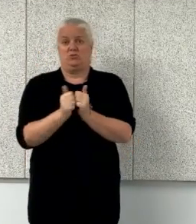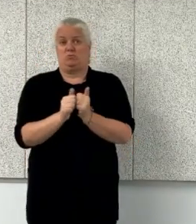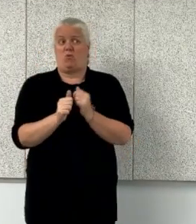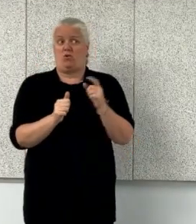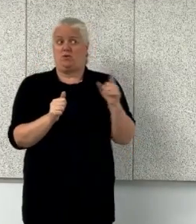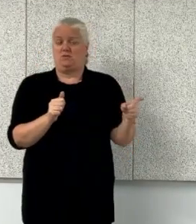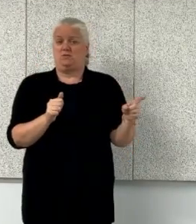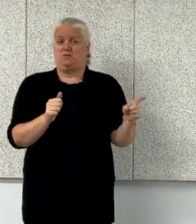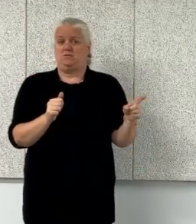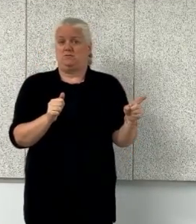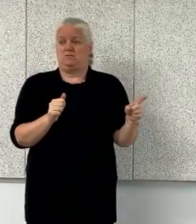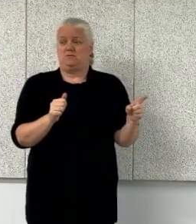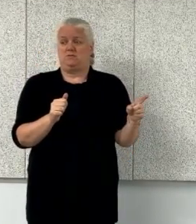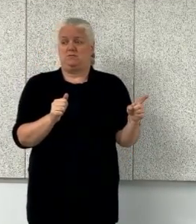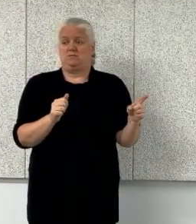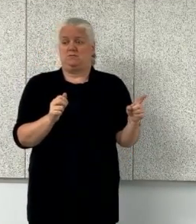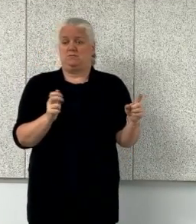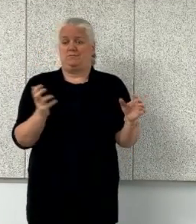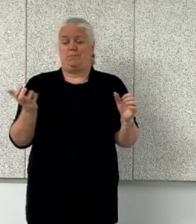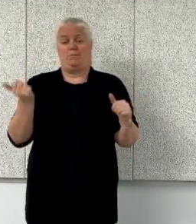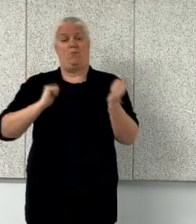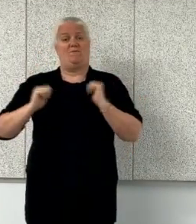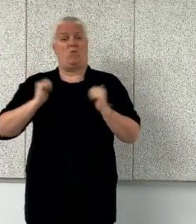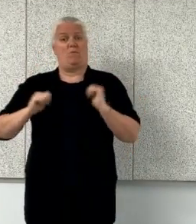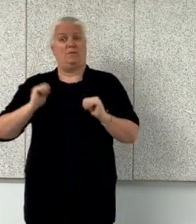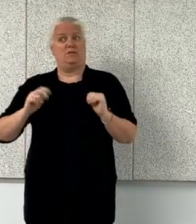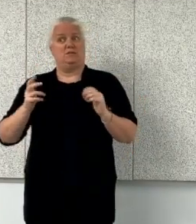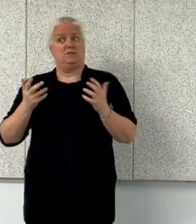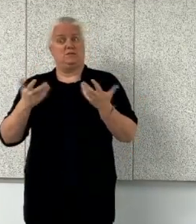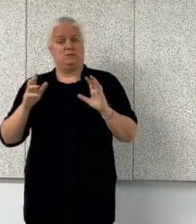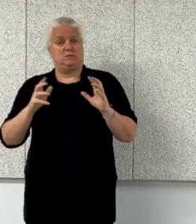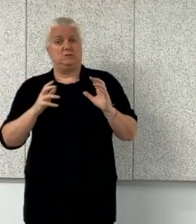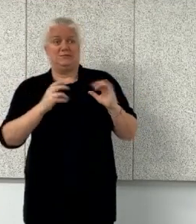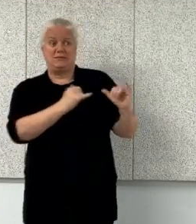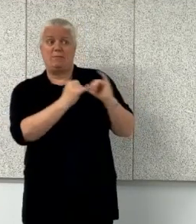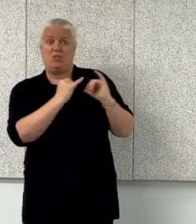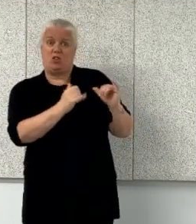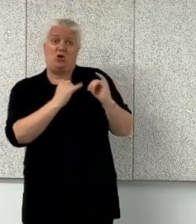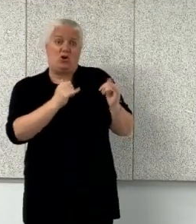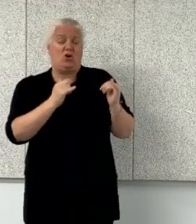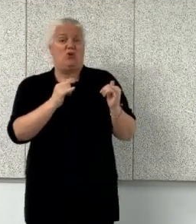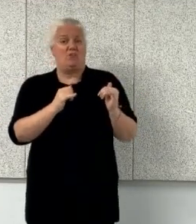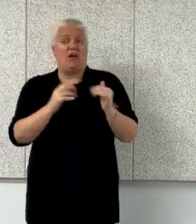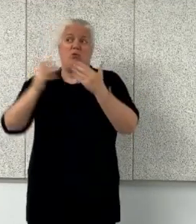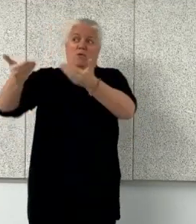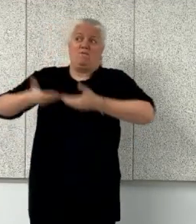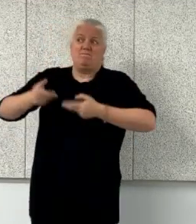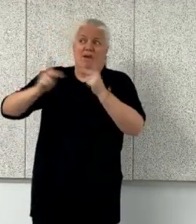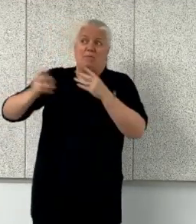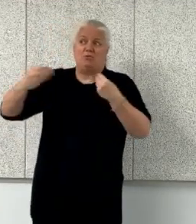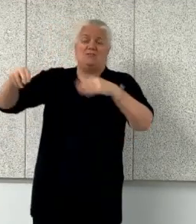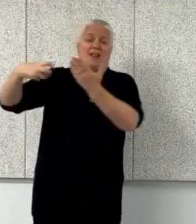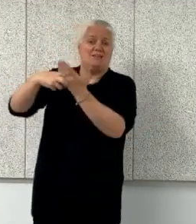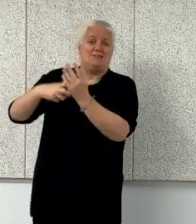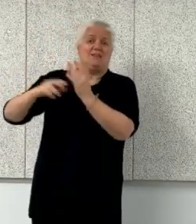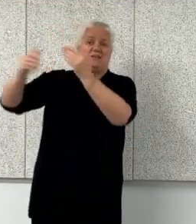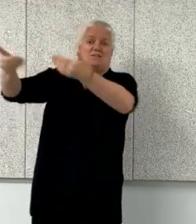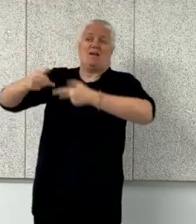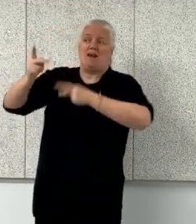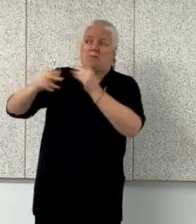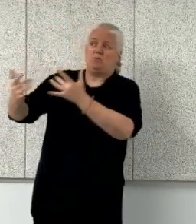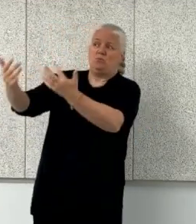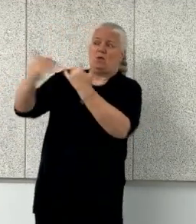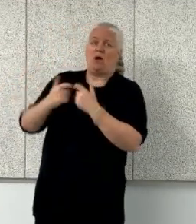to like, especially the performing arts, you are, you know, ushering people into a space and they're experiencing something collectively and they walk away with